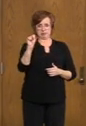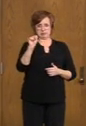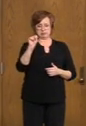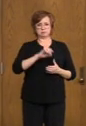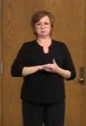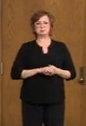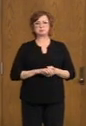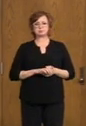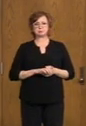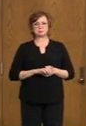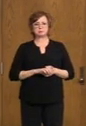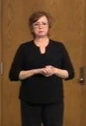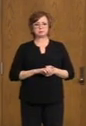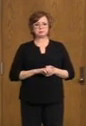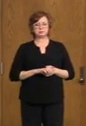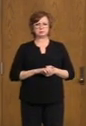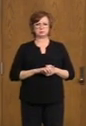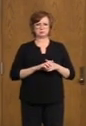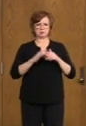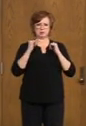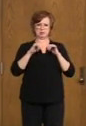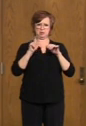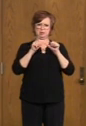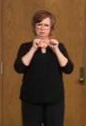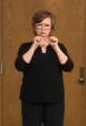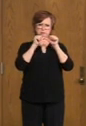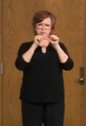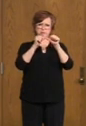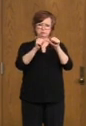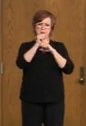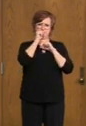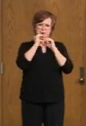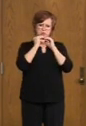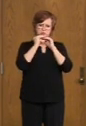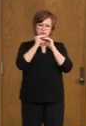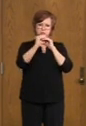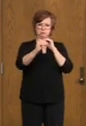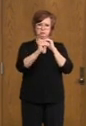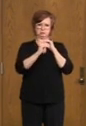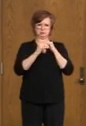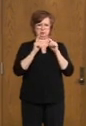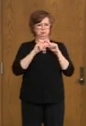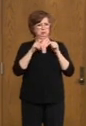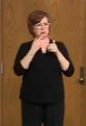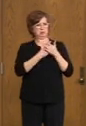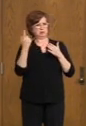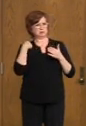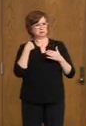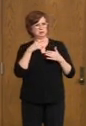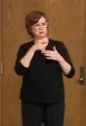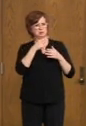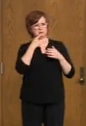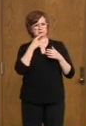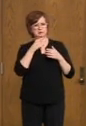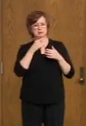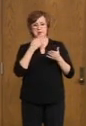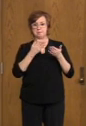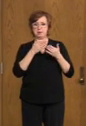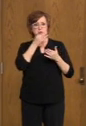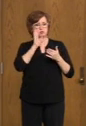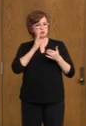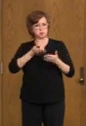You're talking about the need to stay the course now, whereas last week you were talking about the possibility of bringing the hammer down.